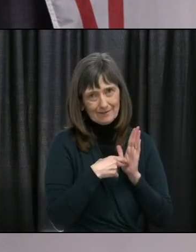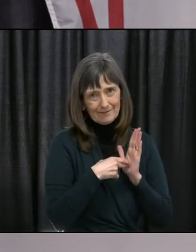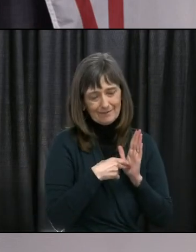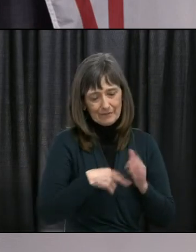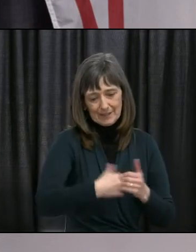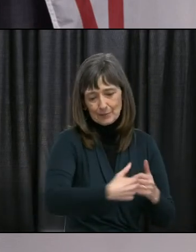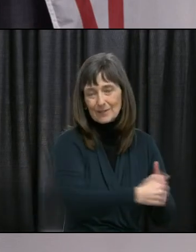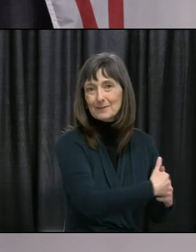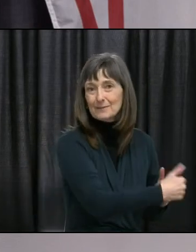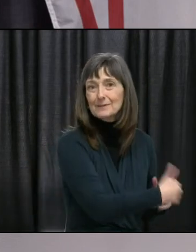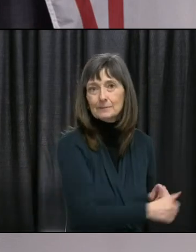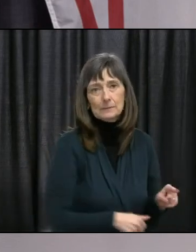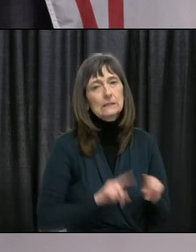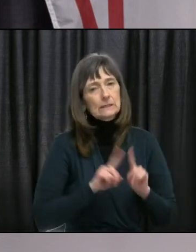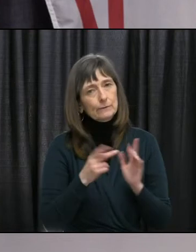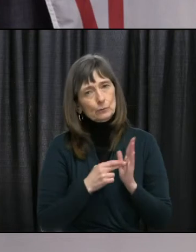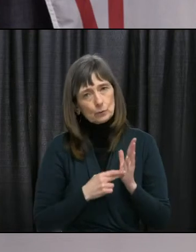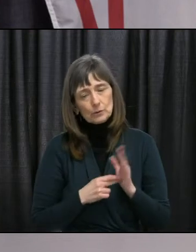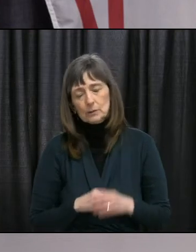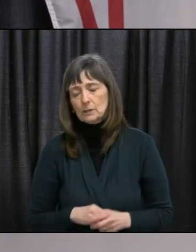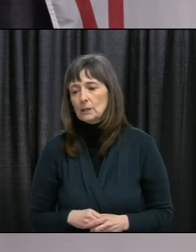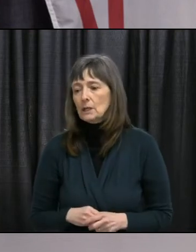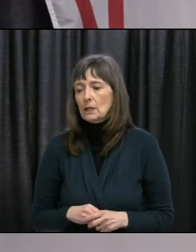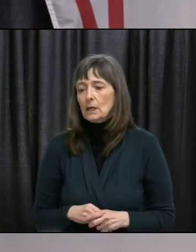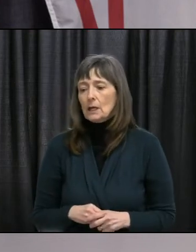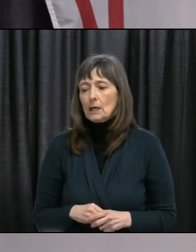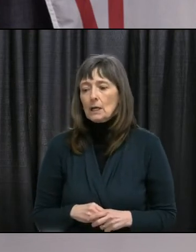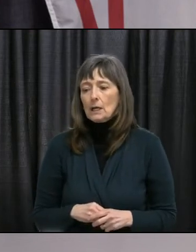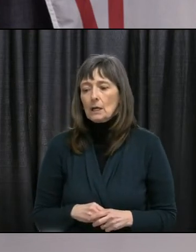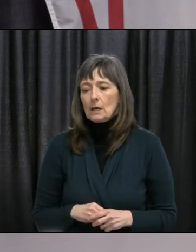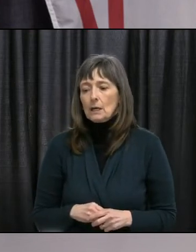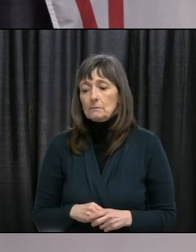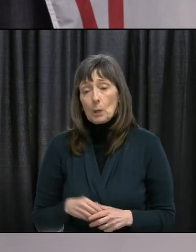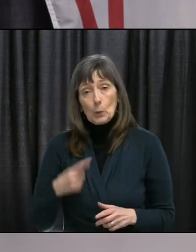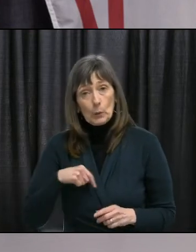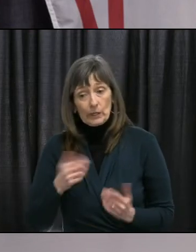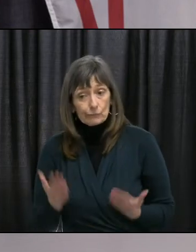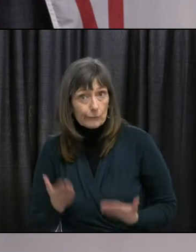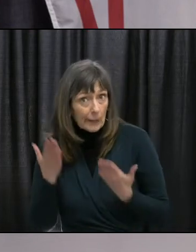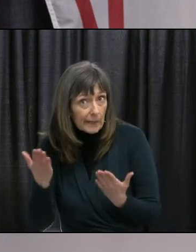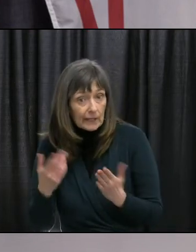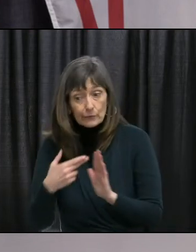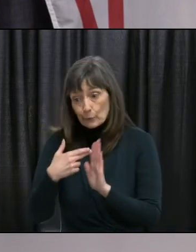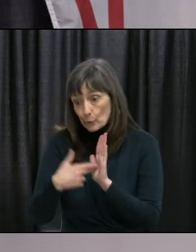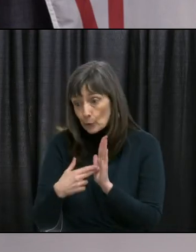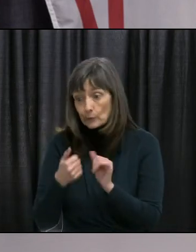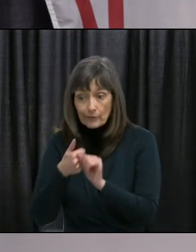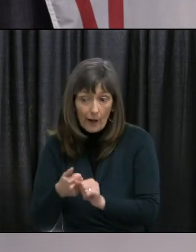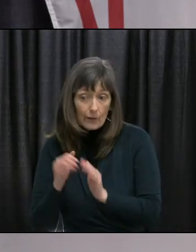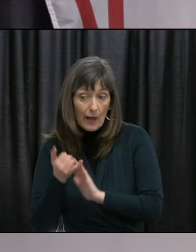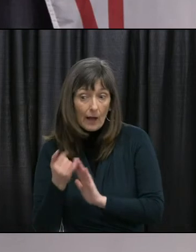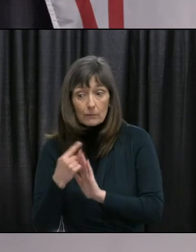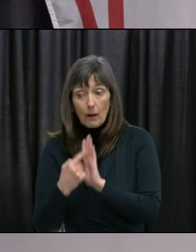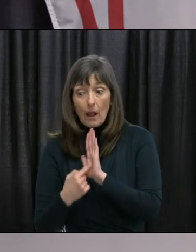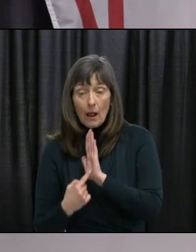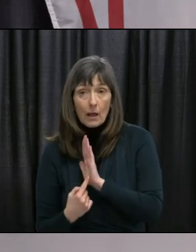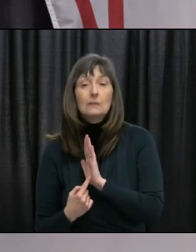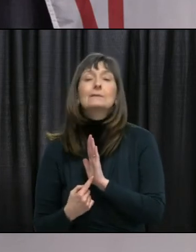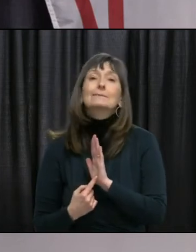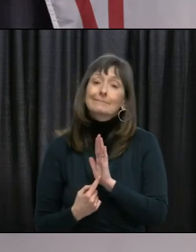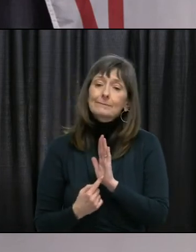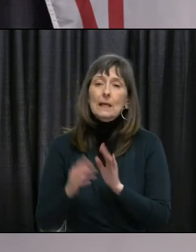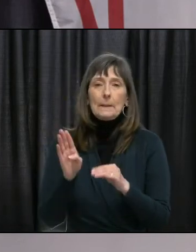But ultimately, as I've said before, we give guidelines, we give recommendations, and then employers,